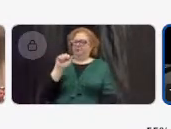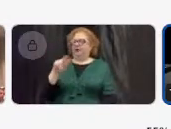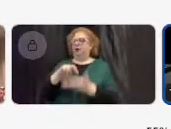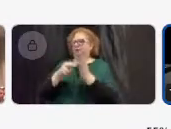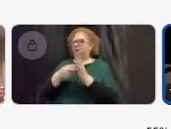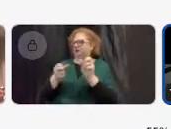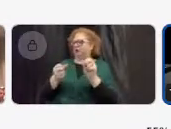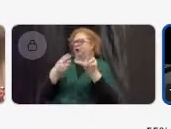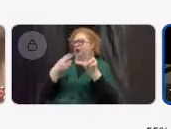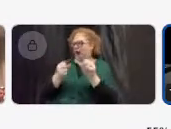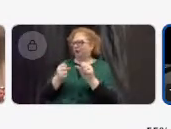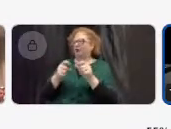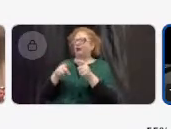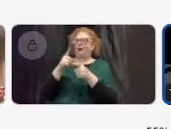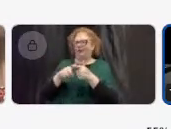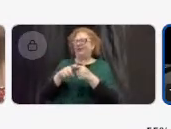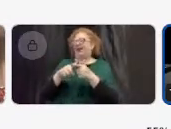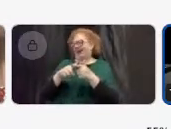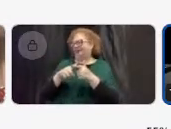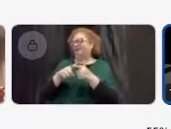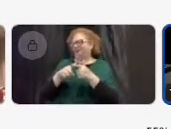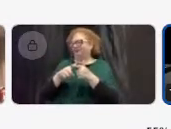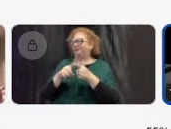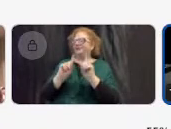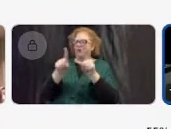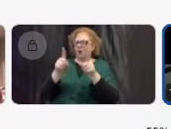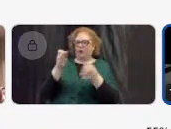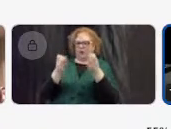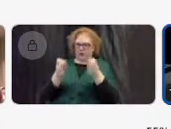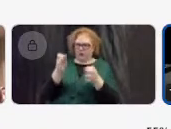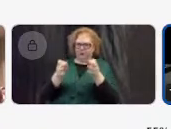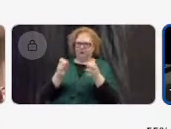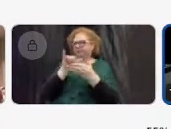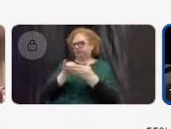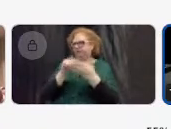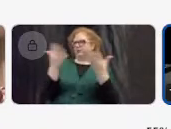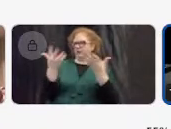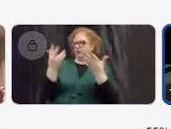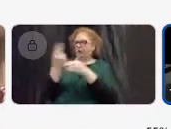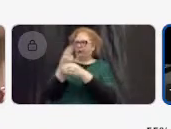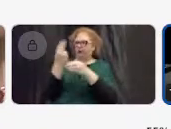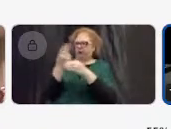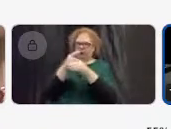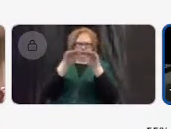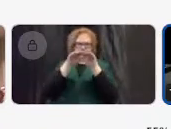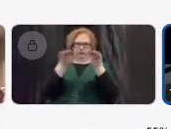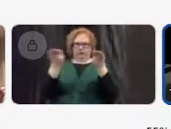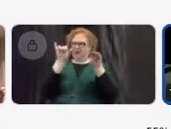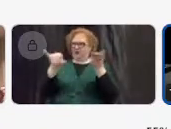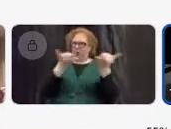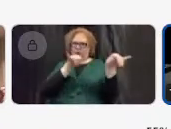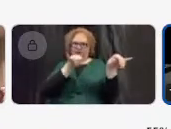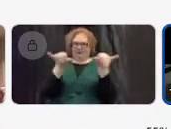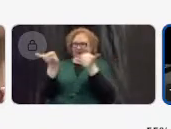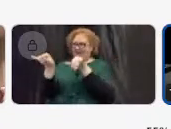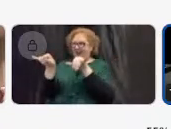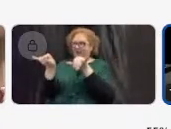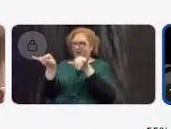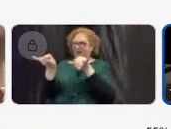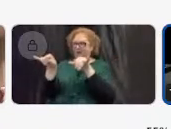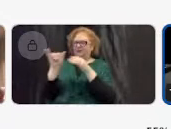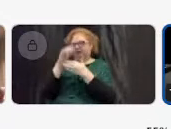to court, then that is the bar that is held up against. So that is what I would say, that you need to look at it. That's why you